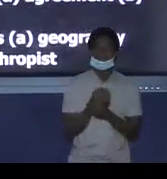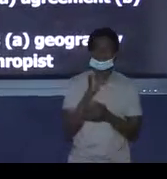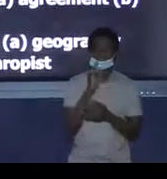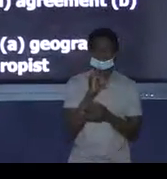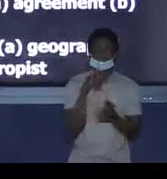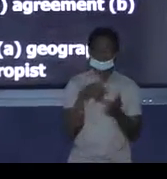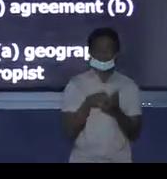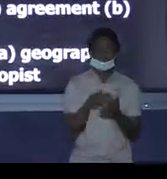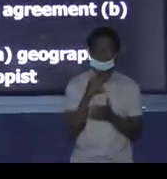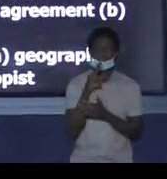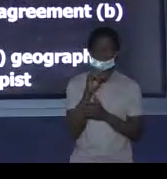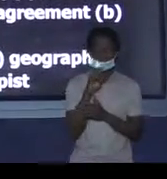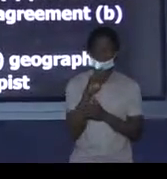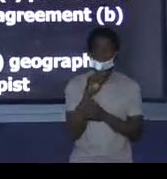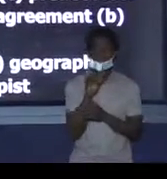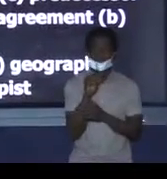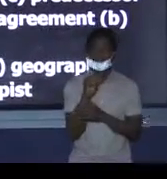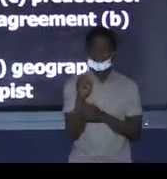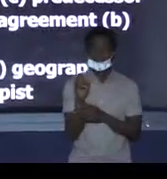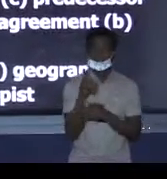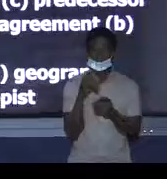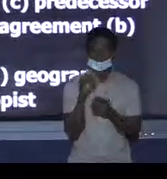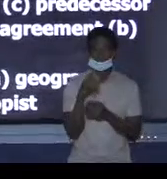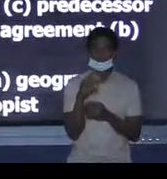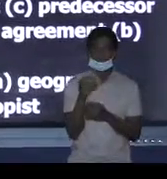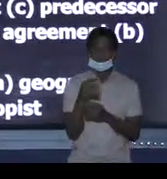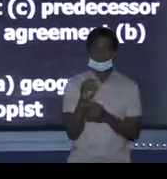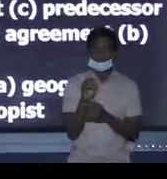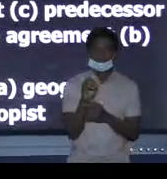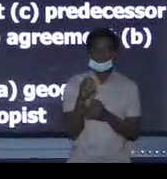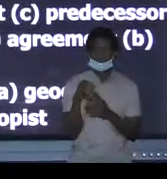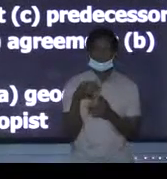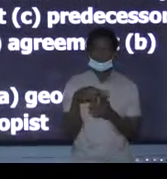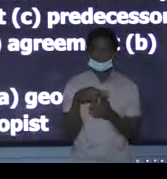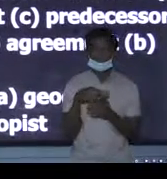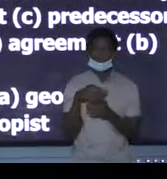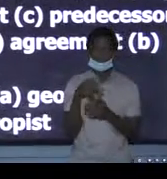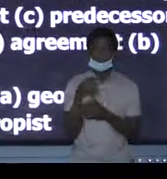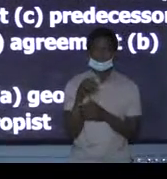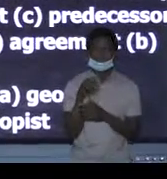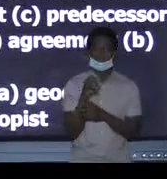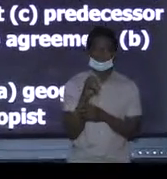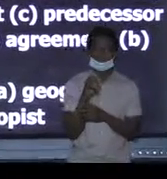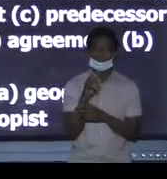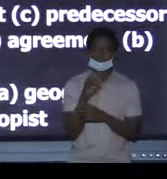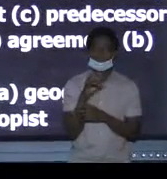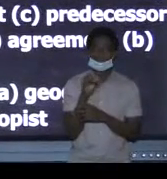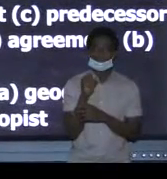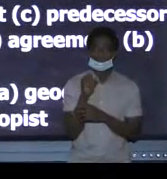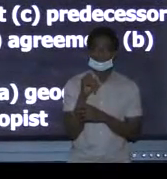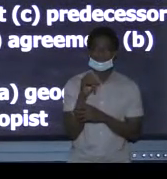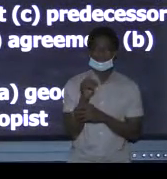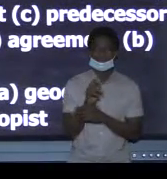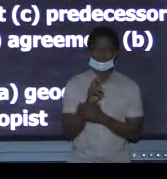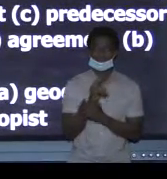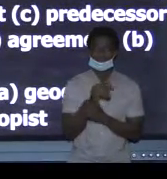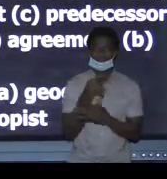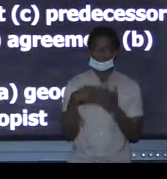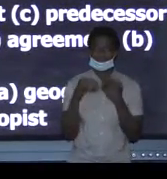two persons. Is it verbose, dialogue, or predecessor? What is the answer?